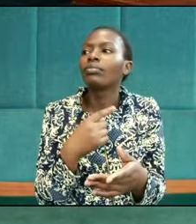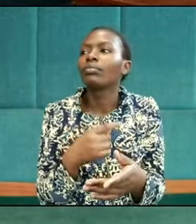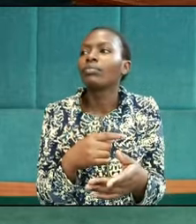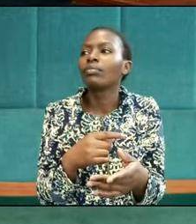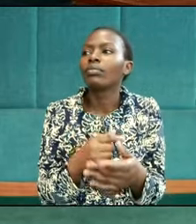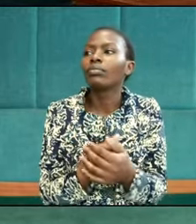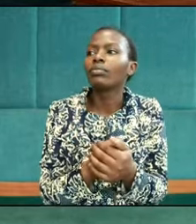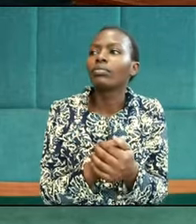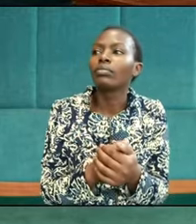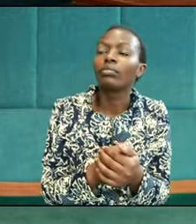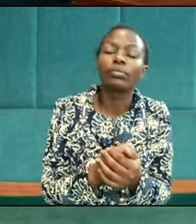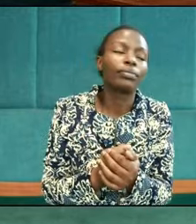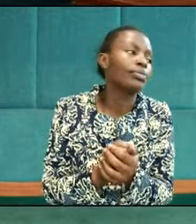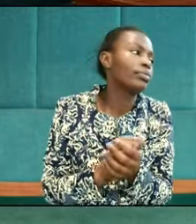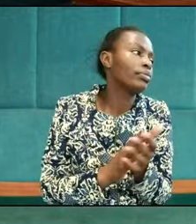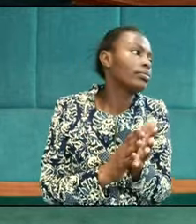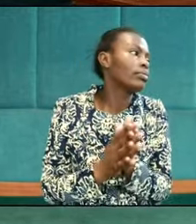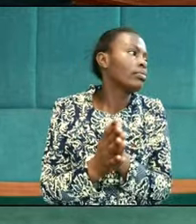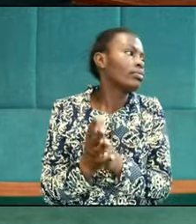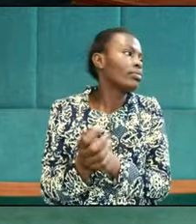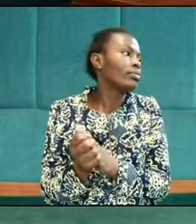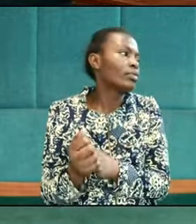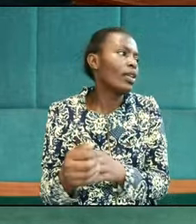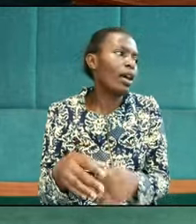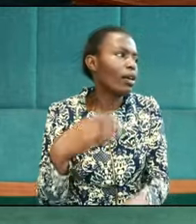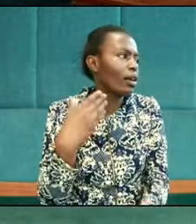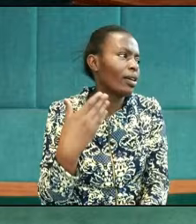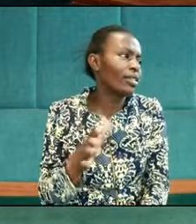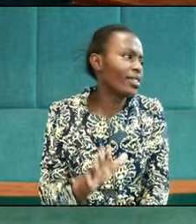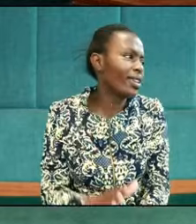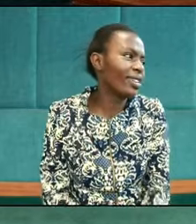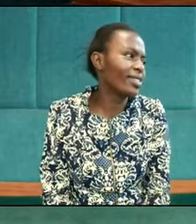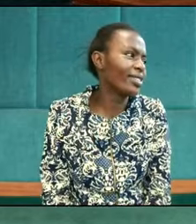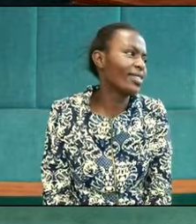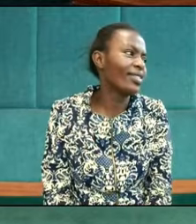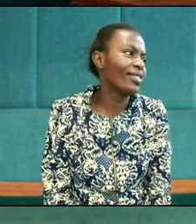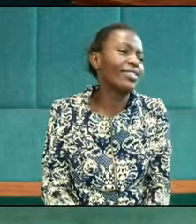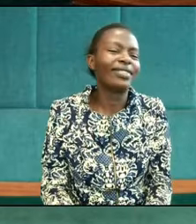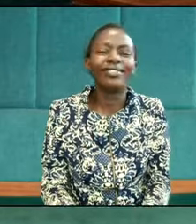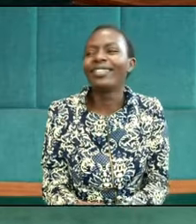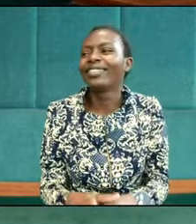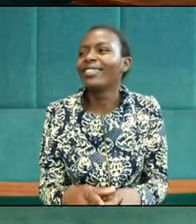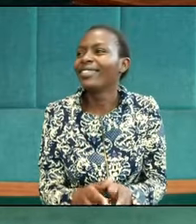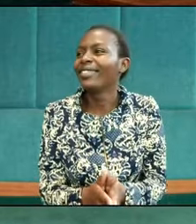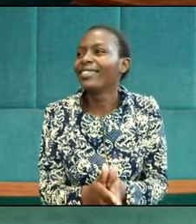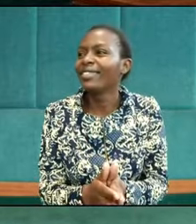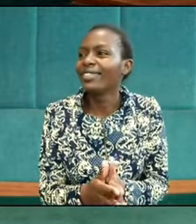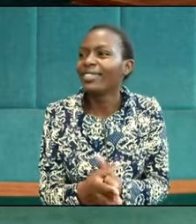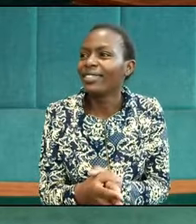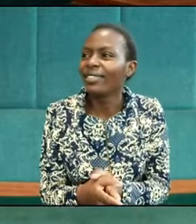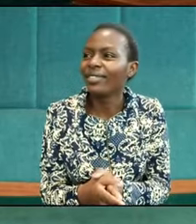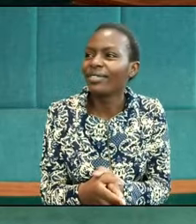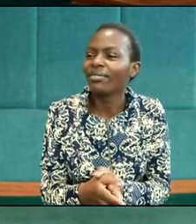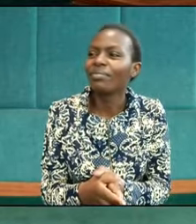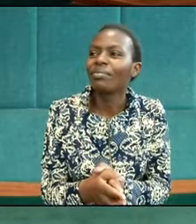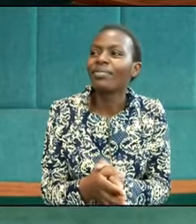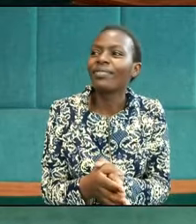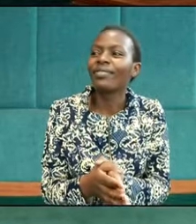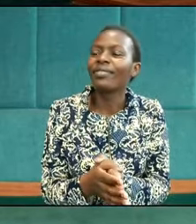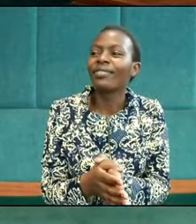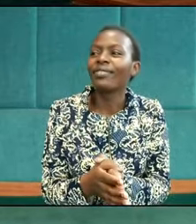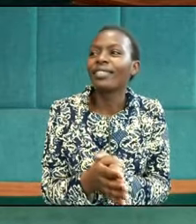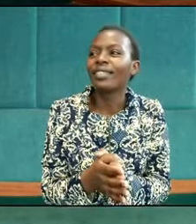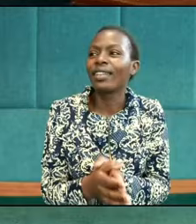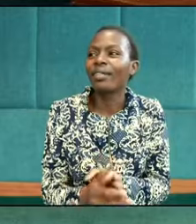and eat it if I could. Oh yeah, I've heard your word and I've eaten it. Hum.